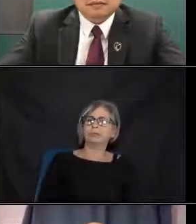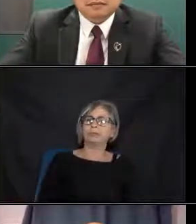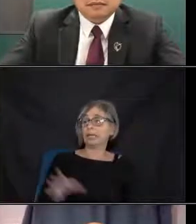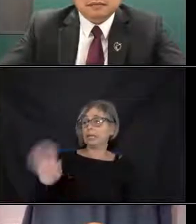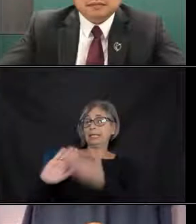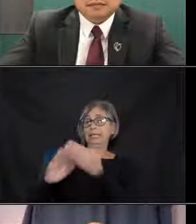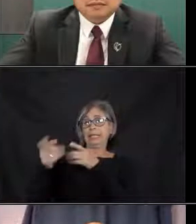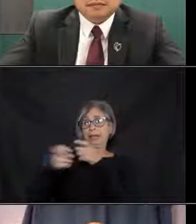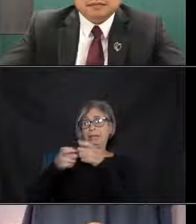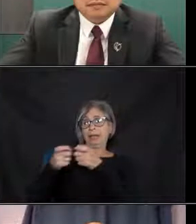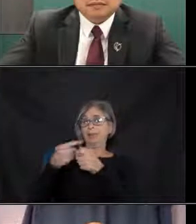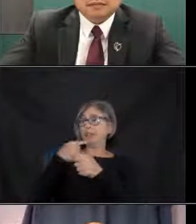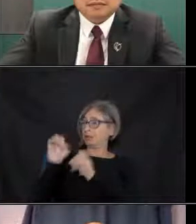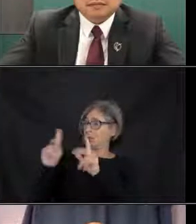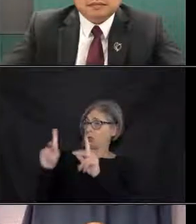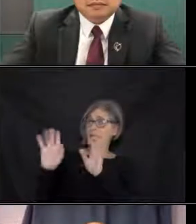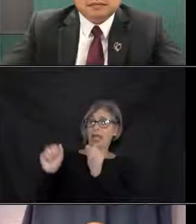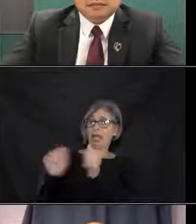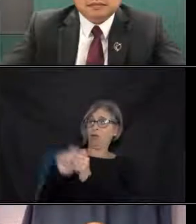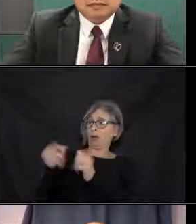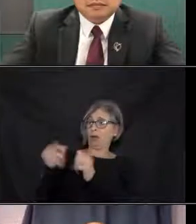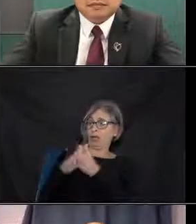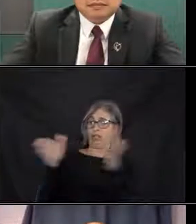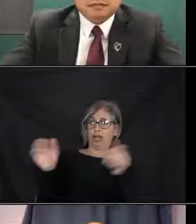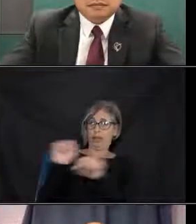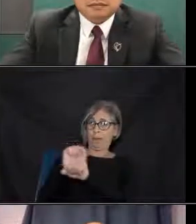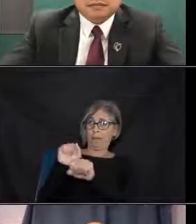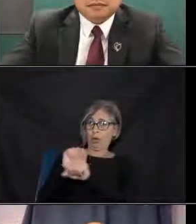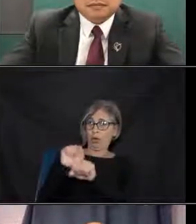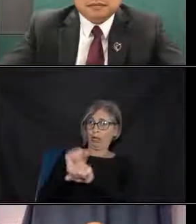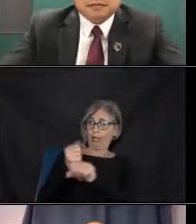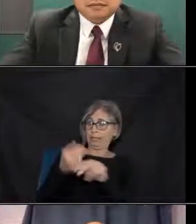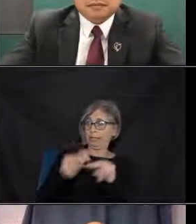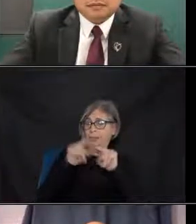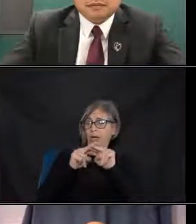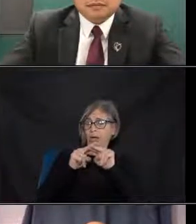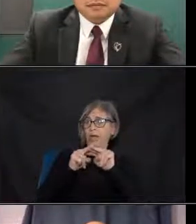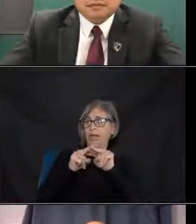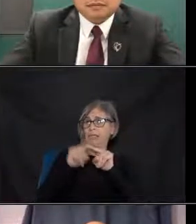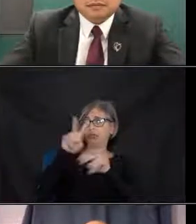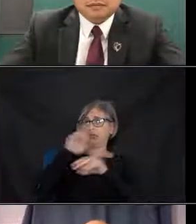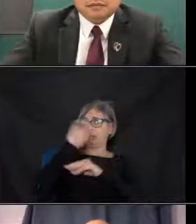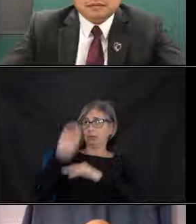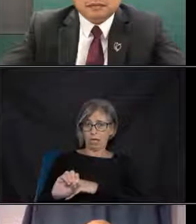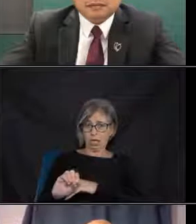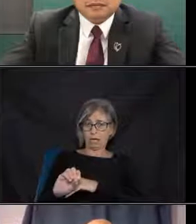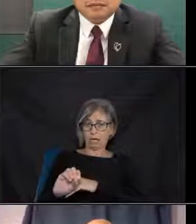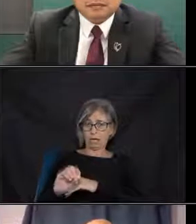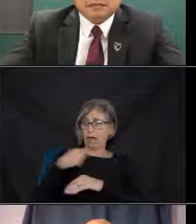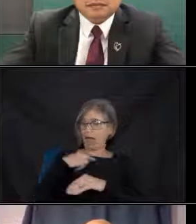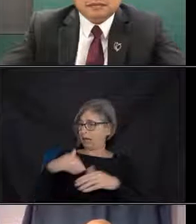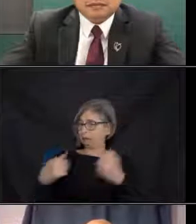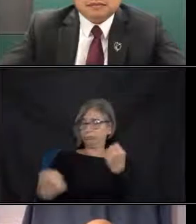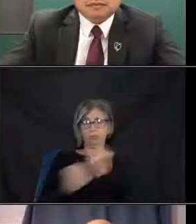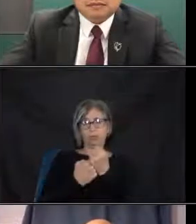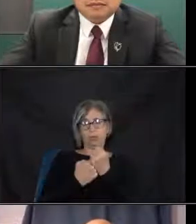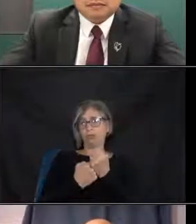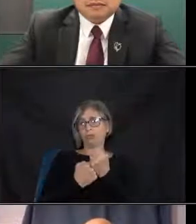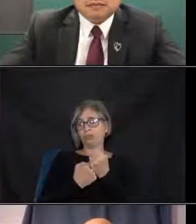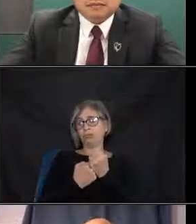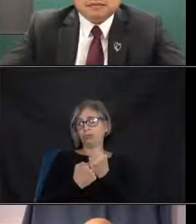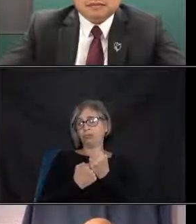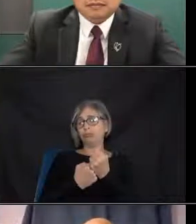she's okay with the general employees raise of, I believe, 2%, which I'm okay with,